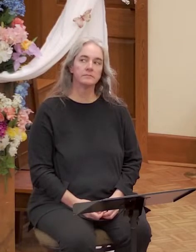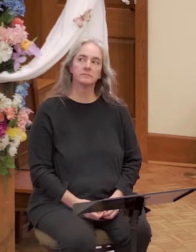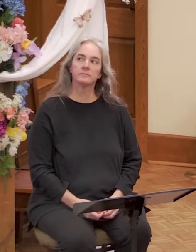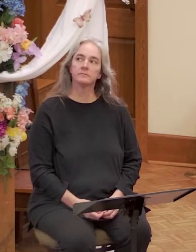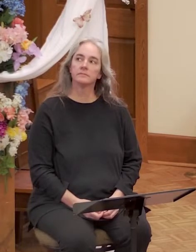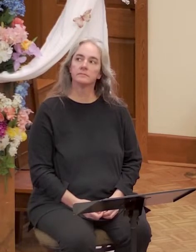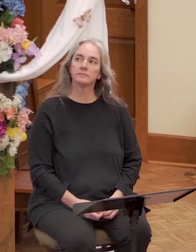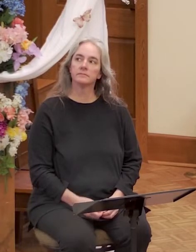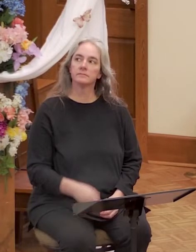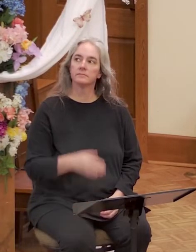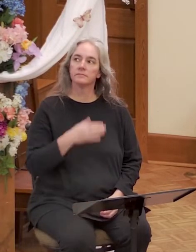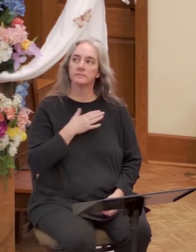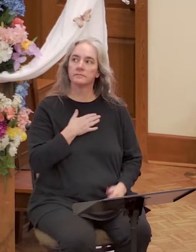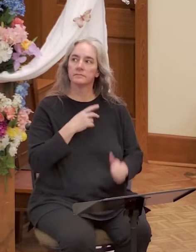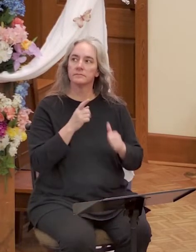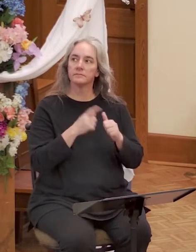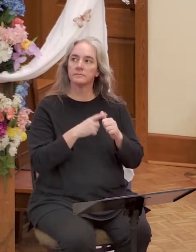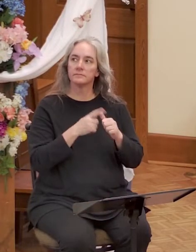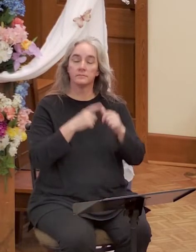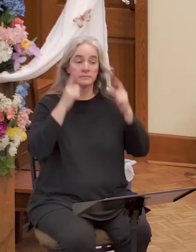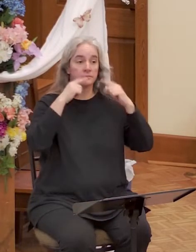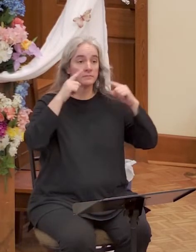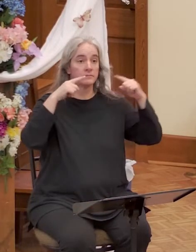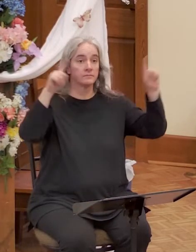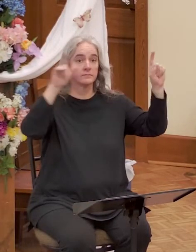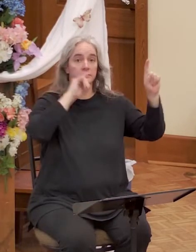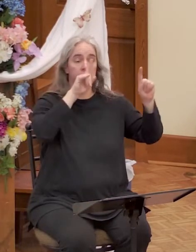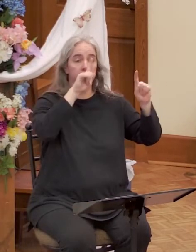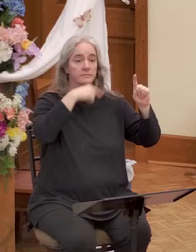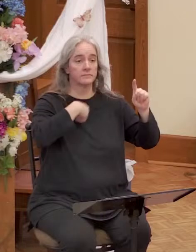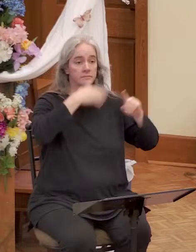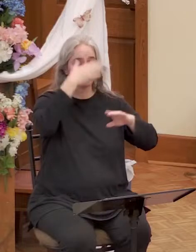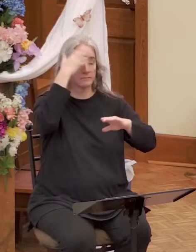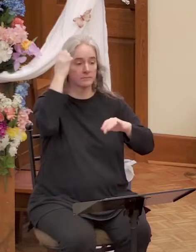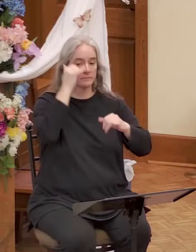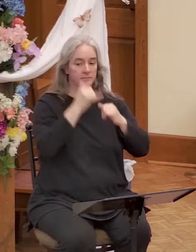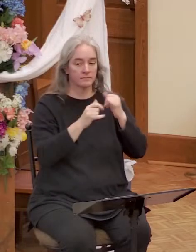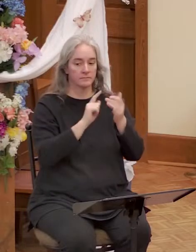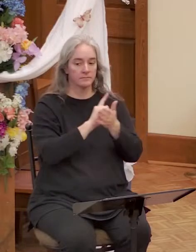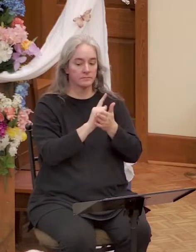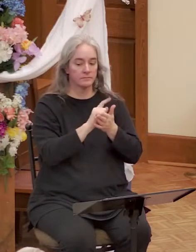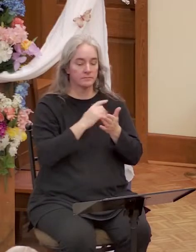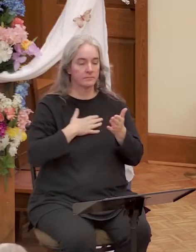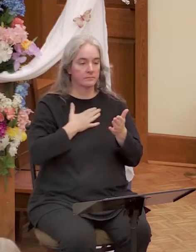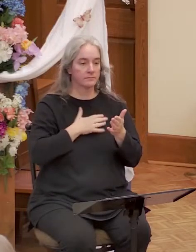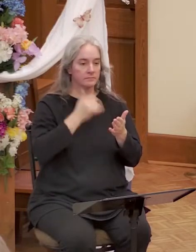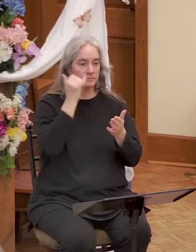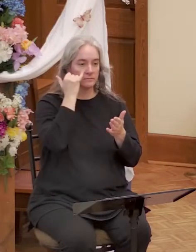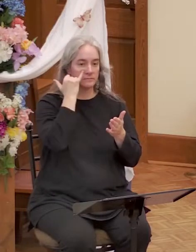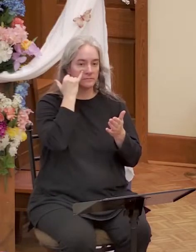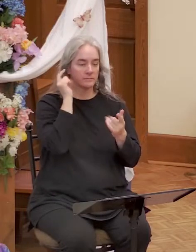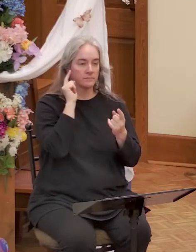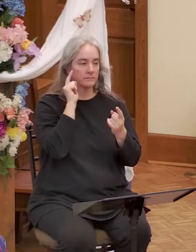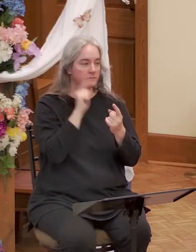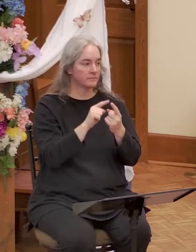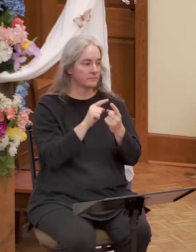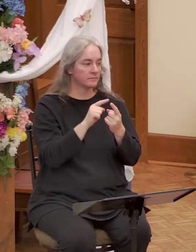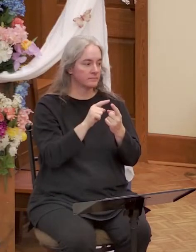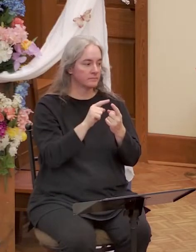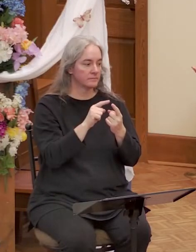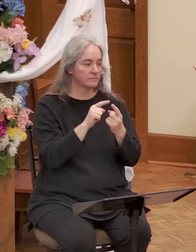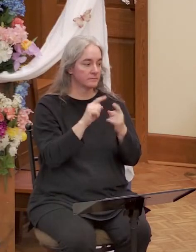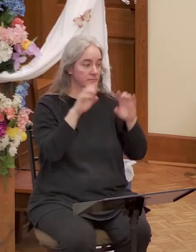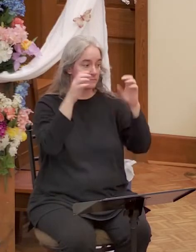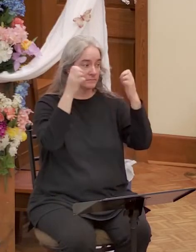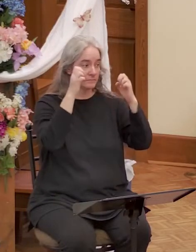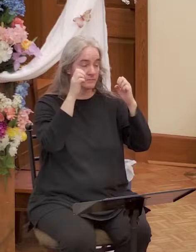My first announcement is what I forgot last week. That please, if you ordered flowers, Easter flowers, please take those home